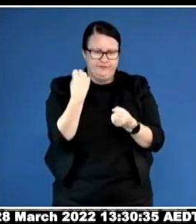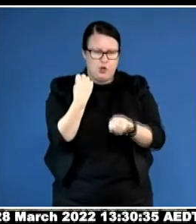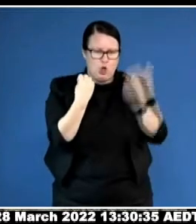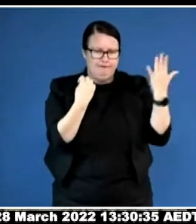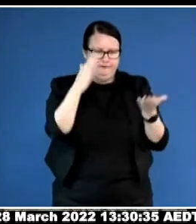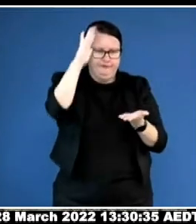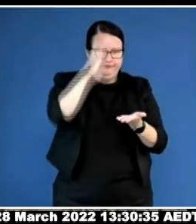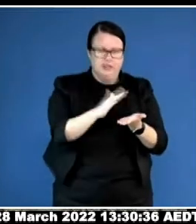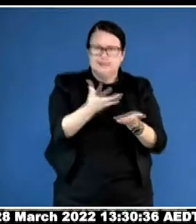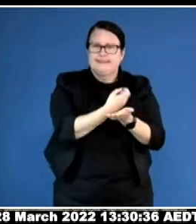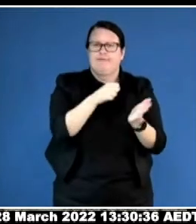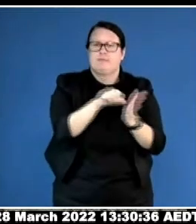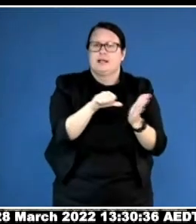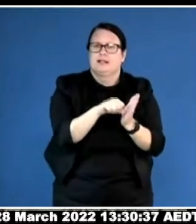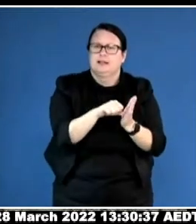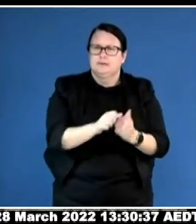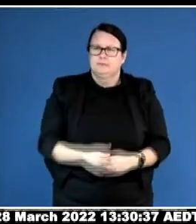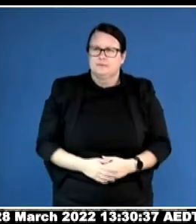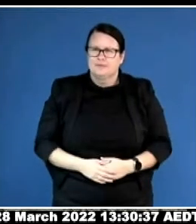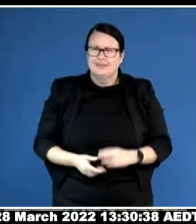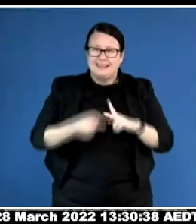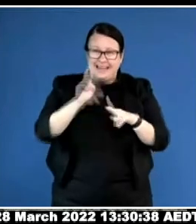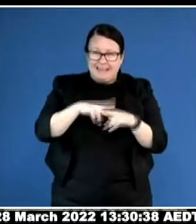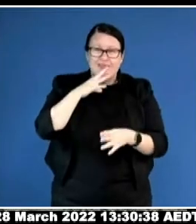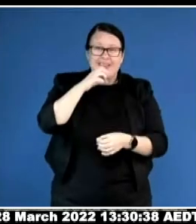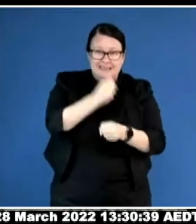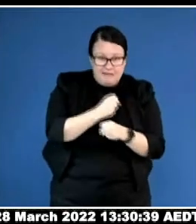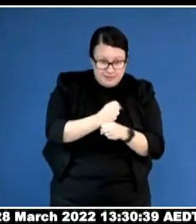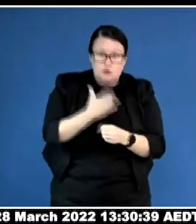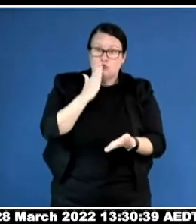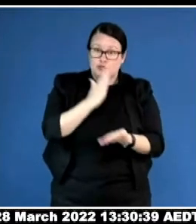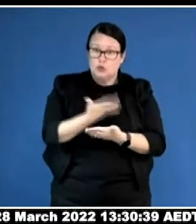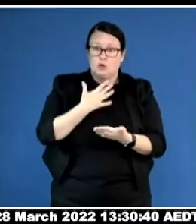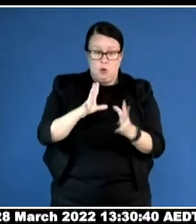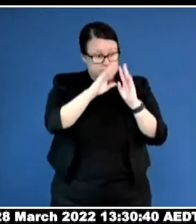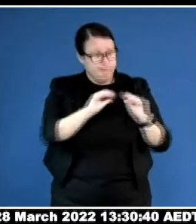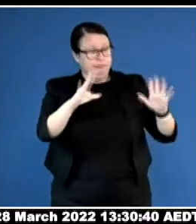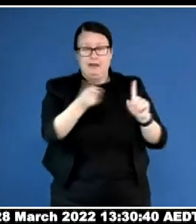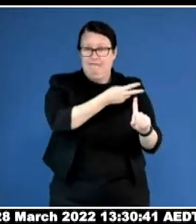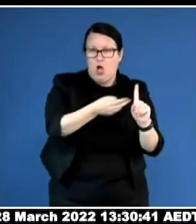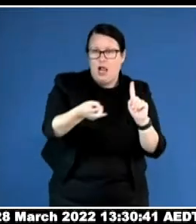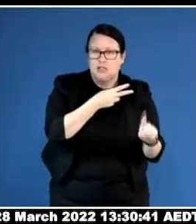purely, if they are dedicated to ending this violence, if they are dedicated to implementing this report, if they are dedicated